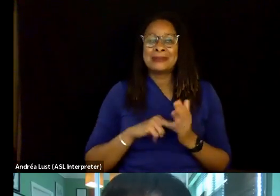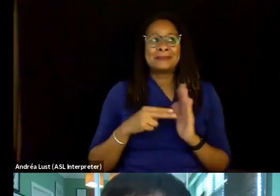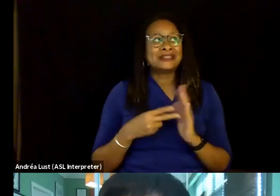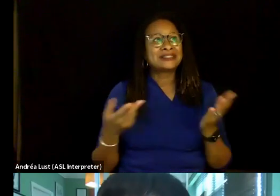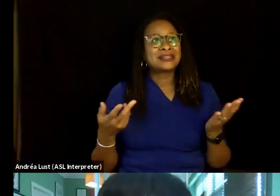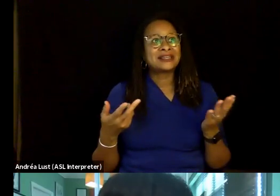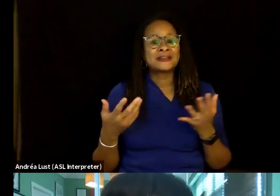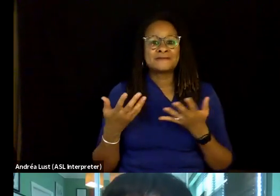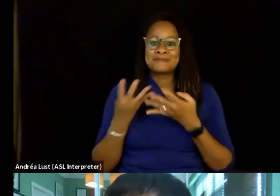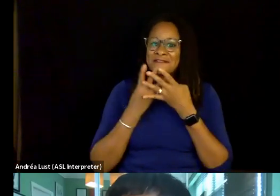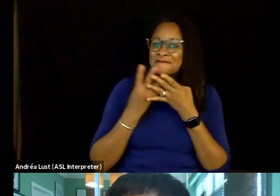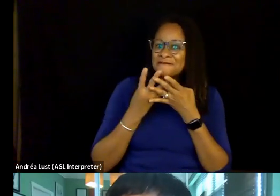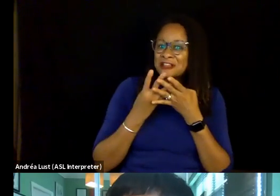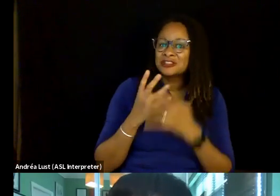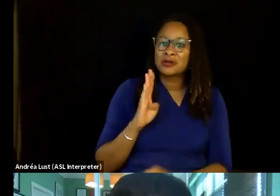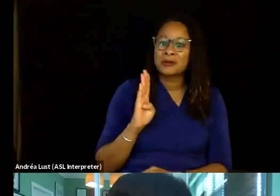filter bubbles,